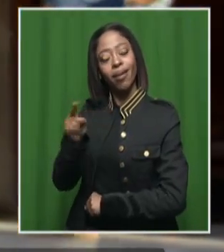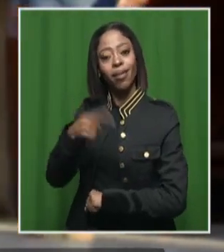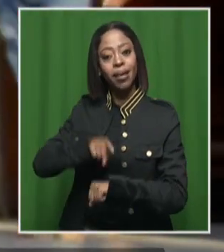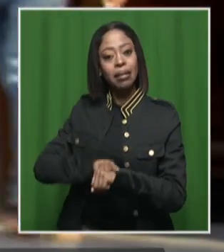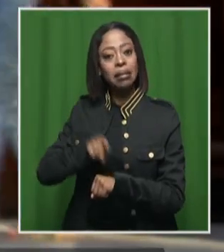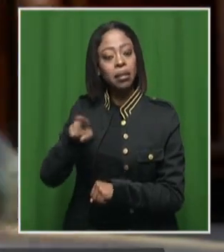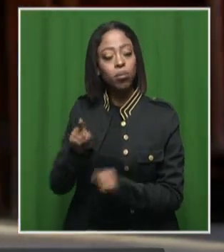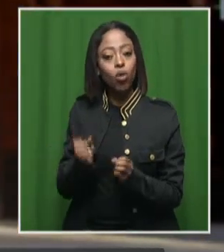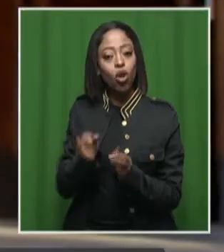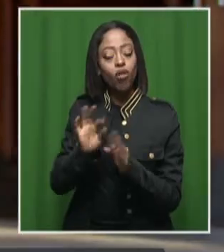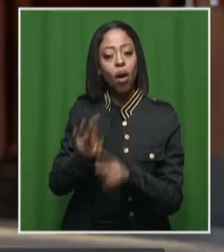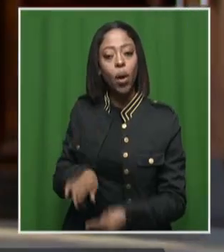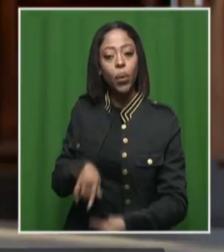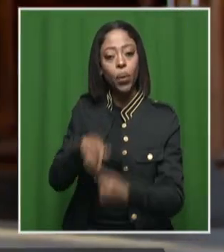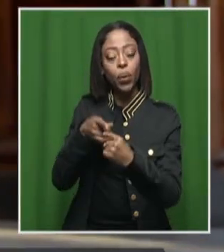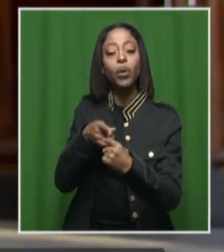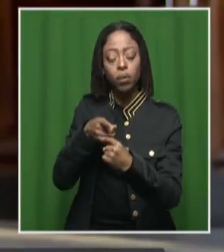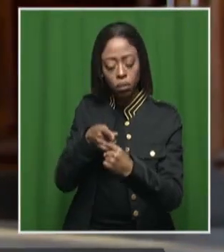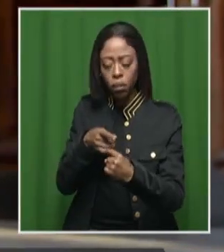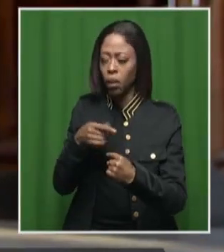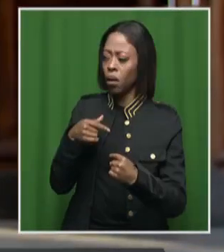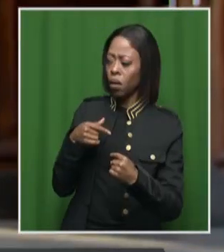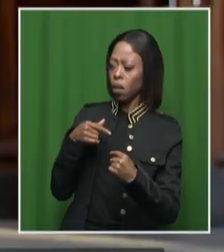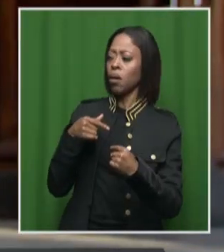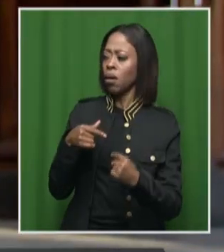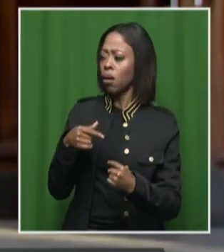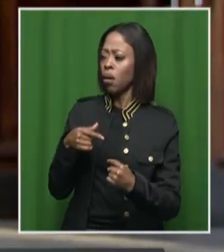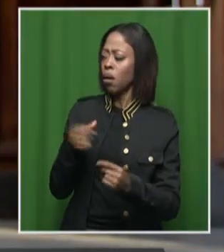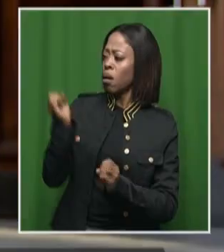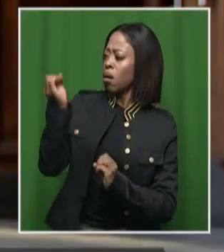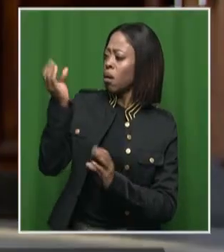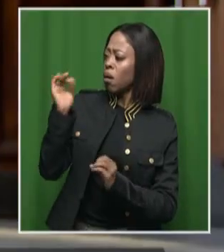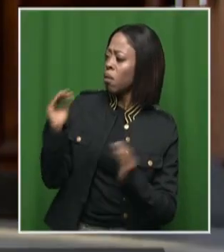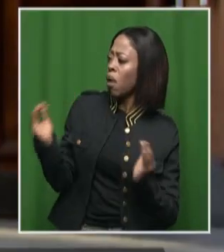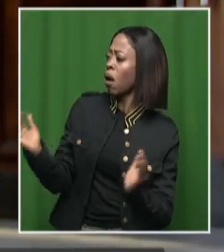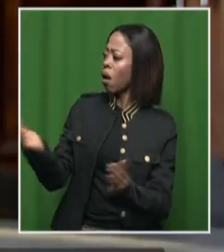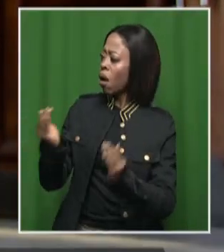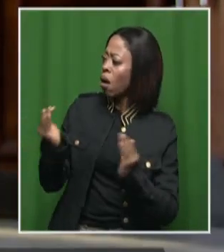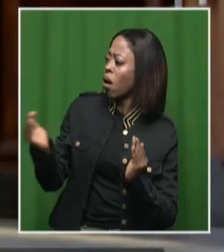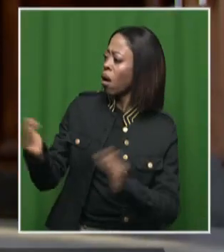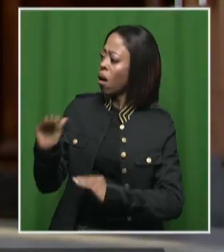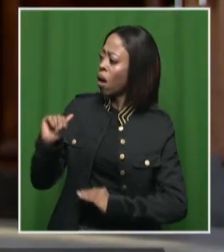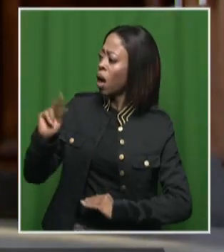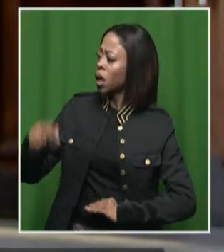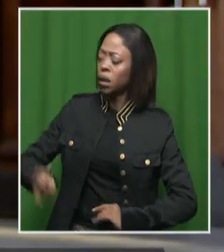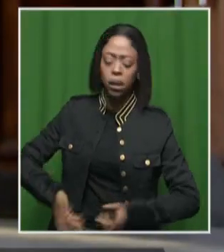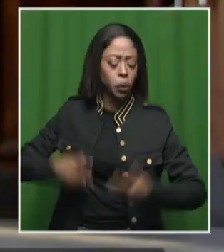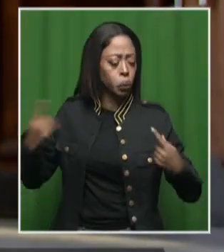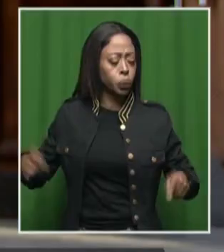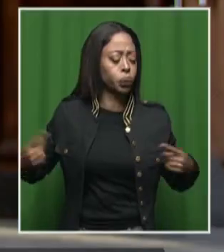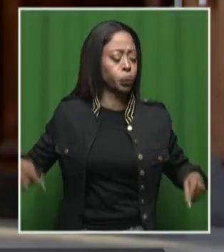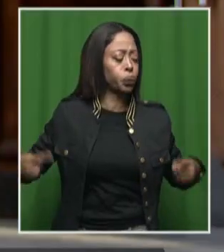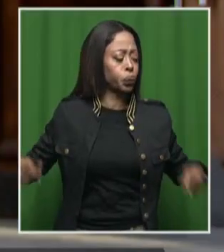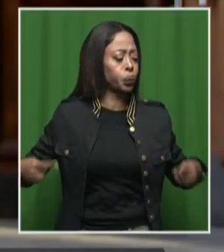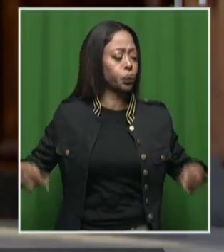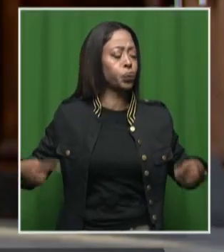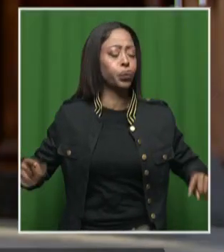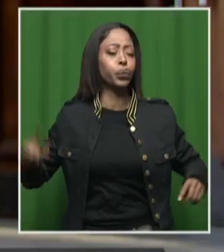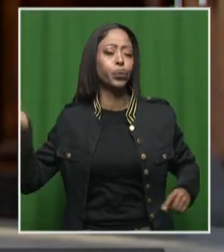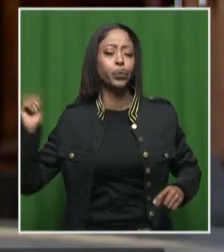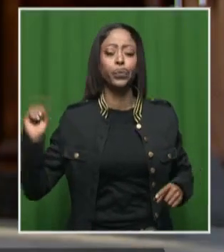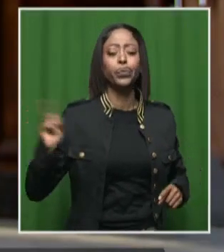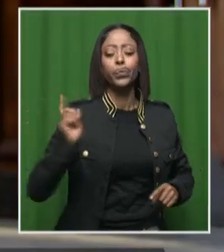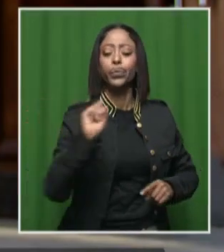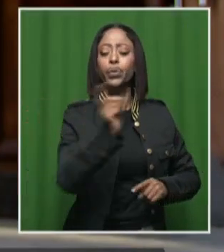was the official opposition, took issue with that address taking place about 48 hours before the nation would vote in